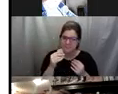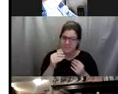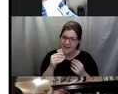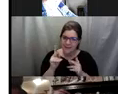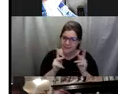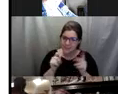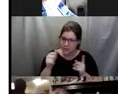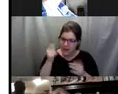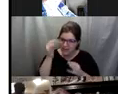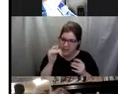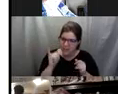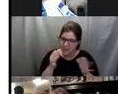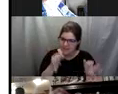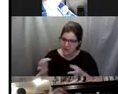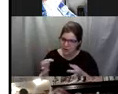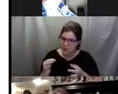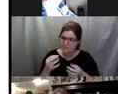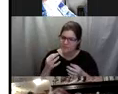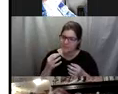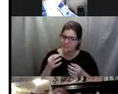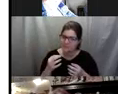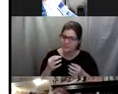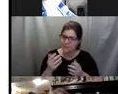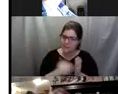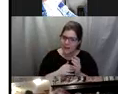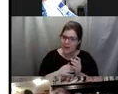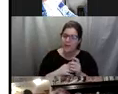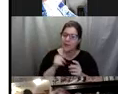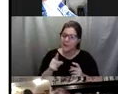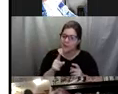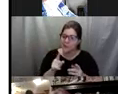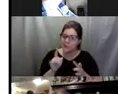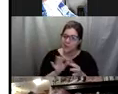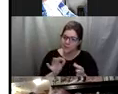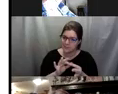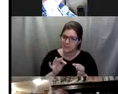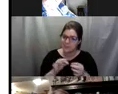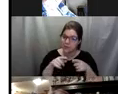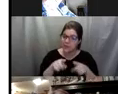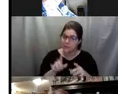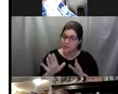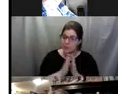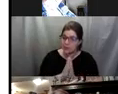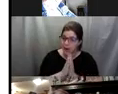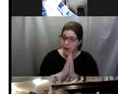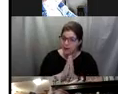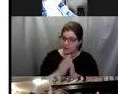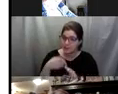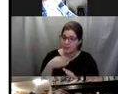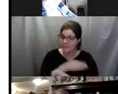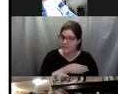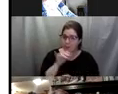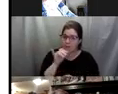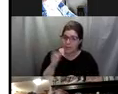they're making a decision like that. When you were mentioning your prayer, when you're sharing your prayer earlier, you know, that